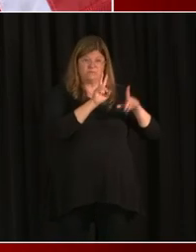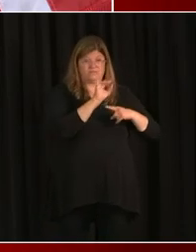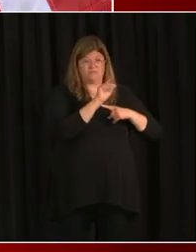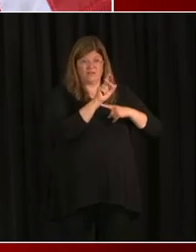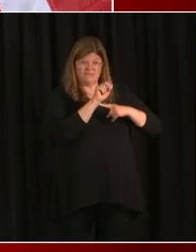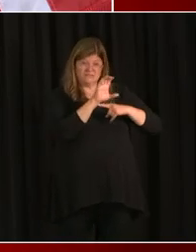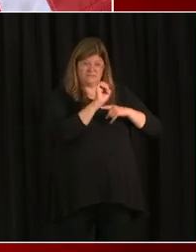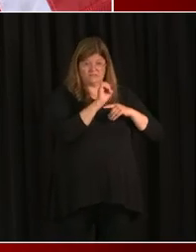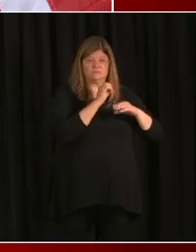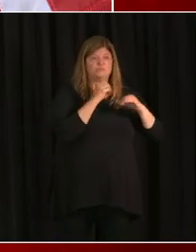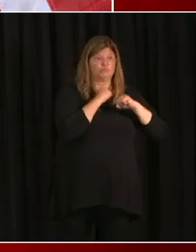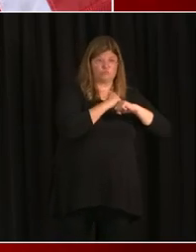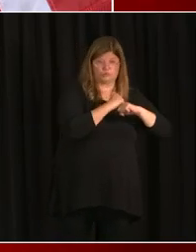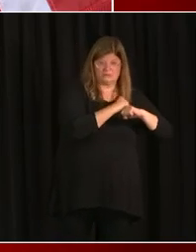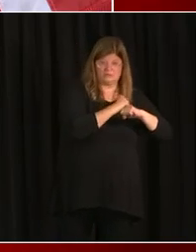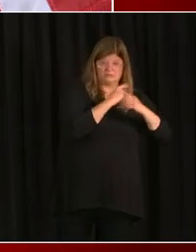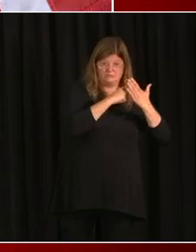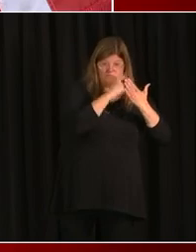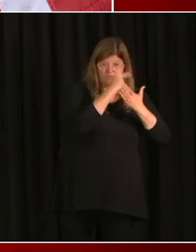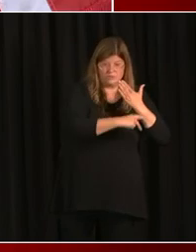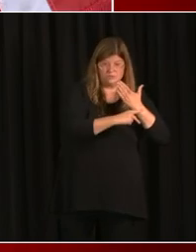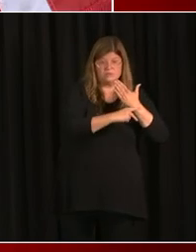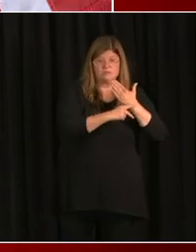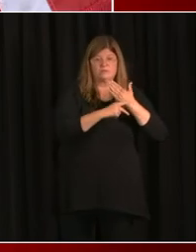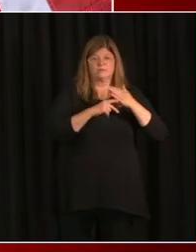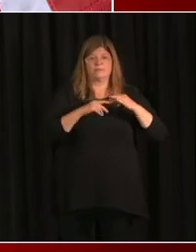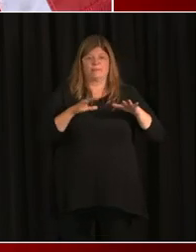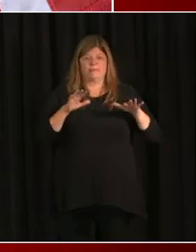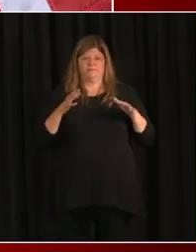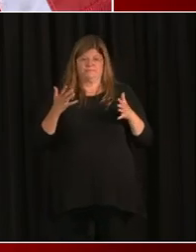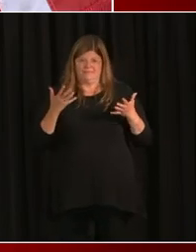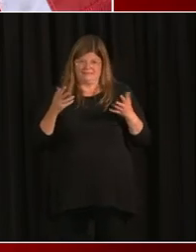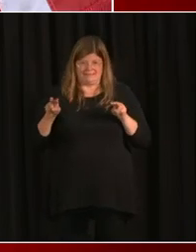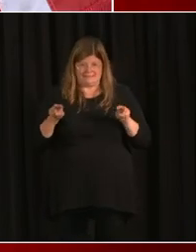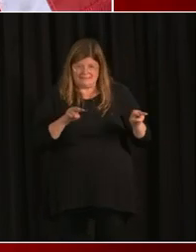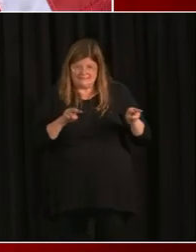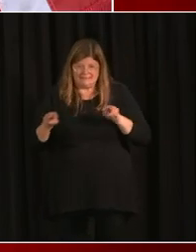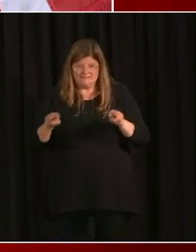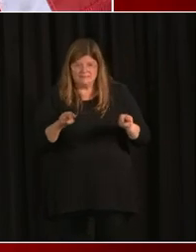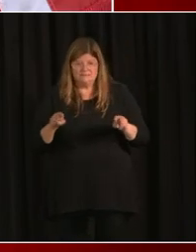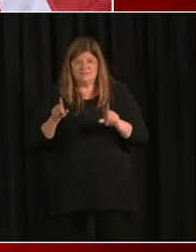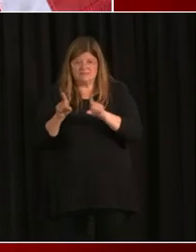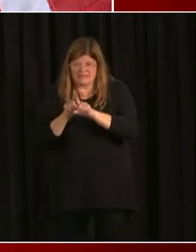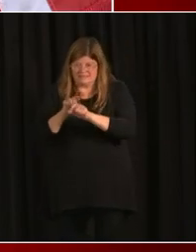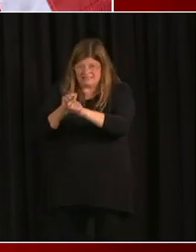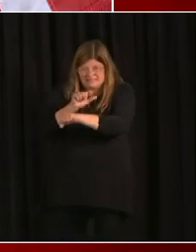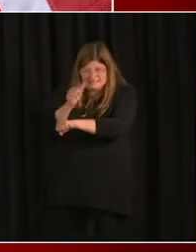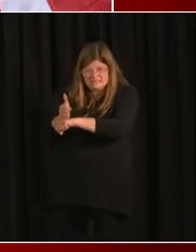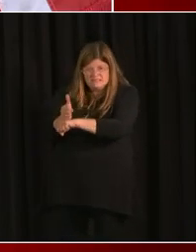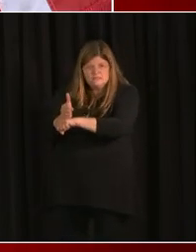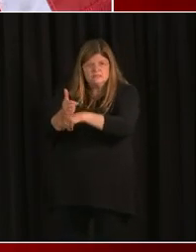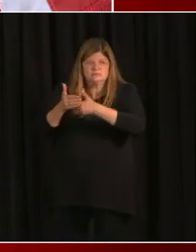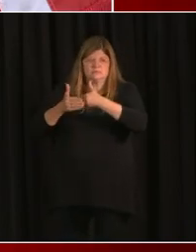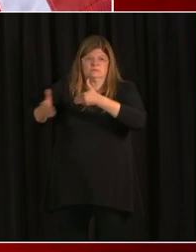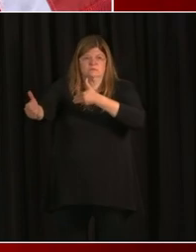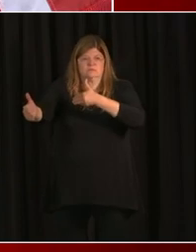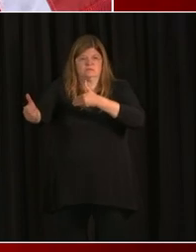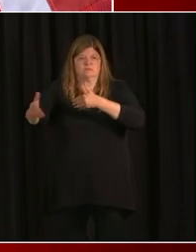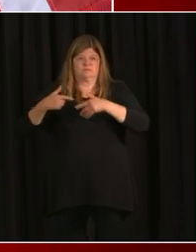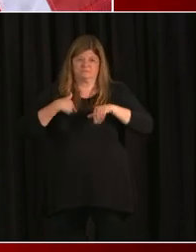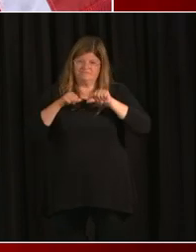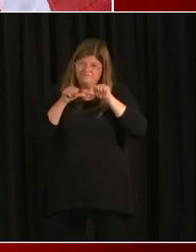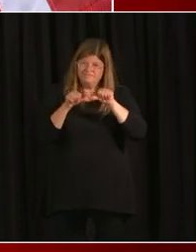people are focused on right now are also in place. We